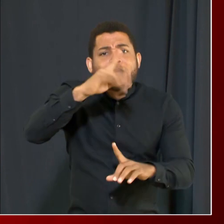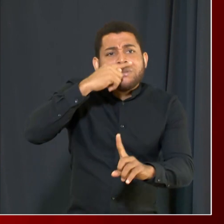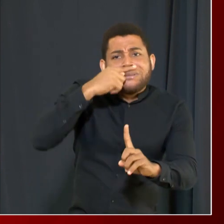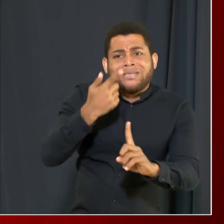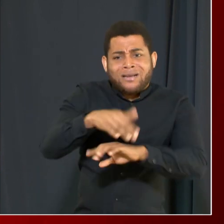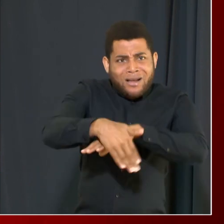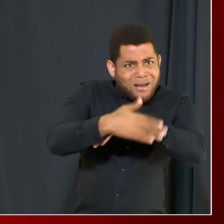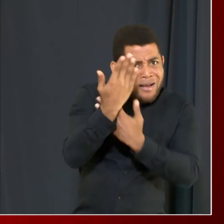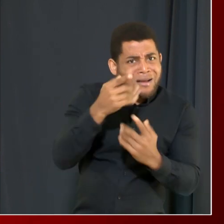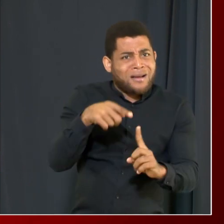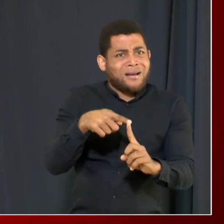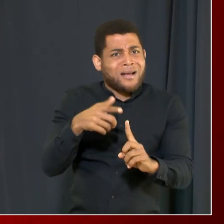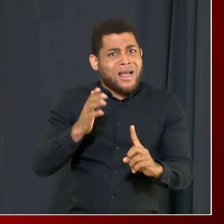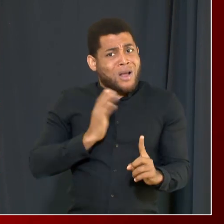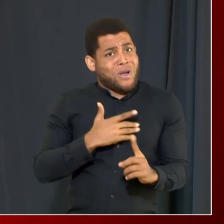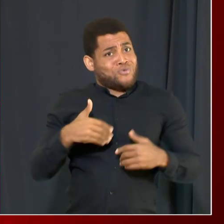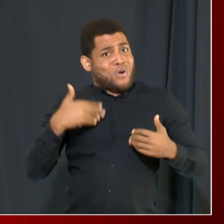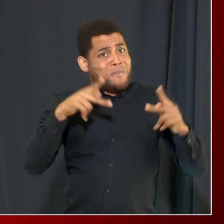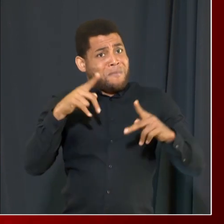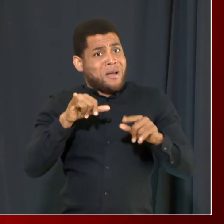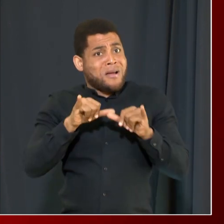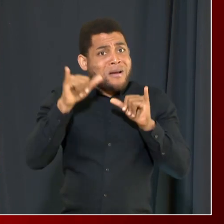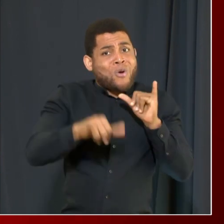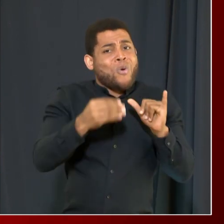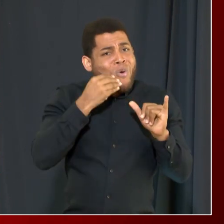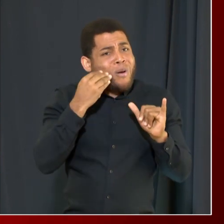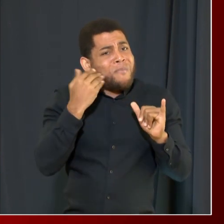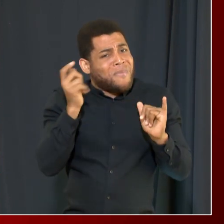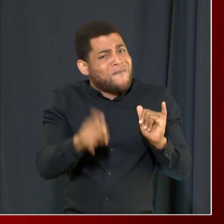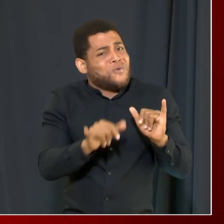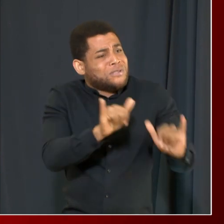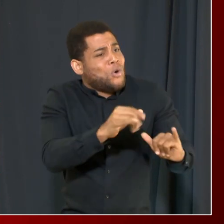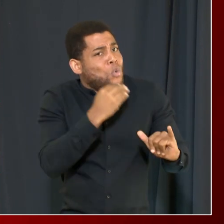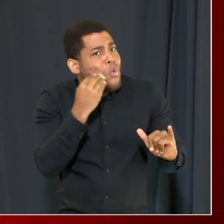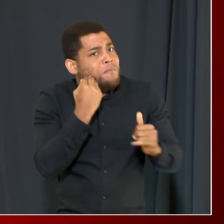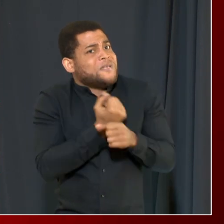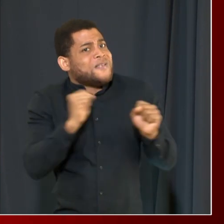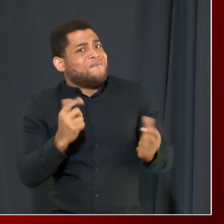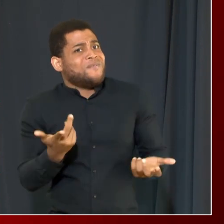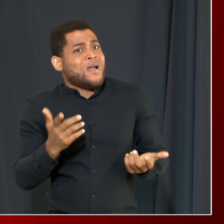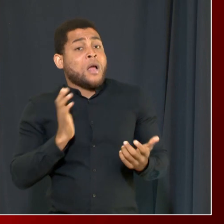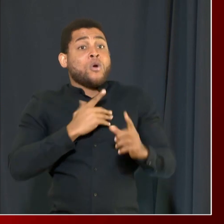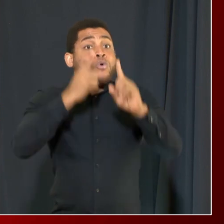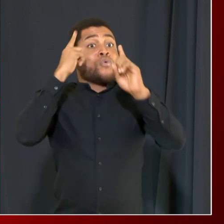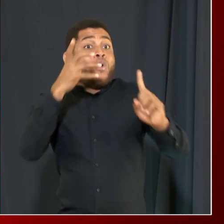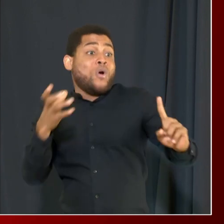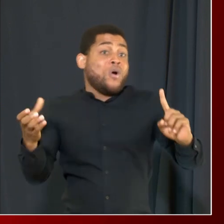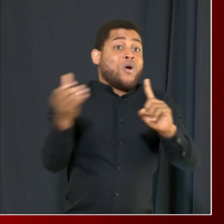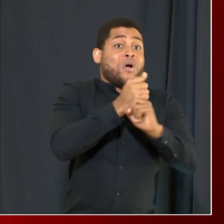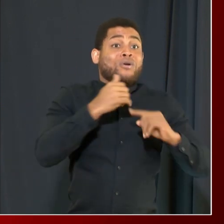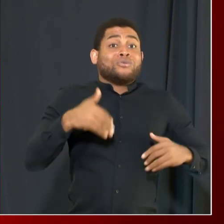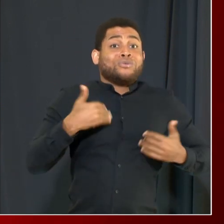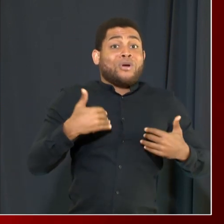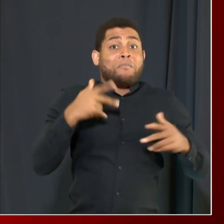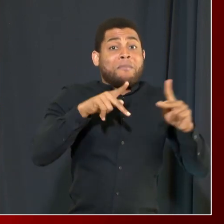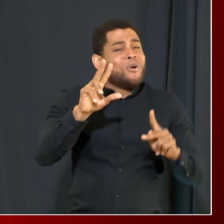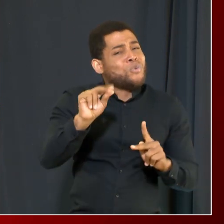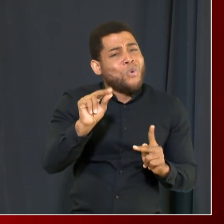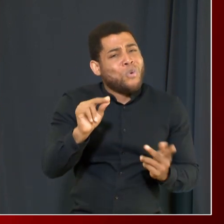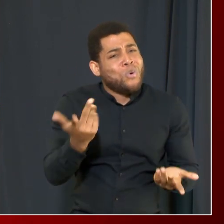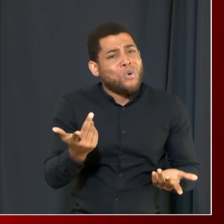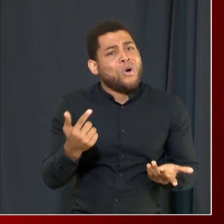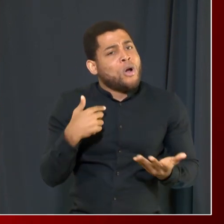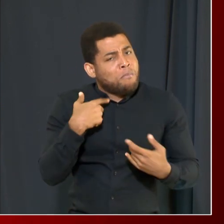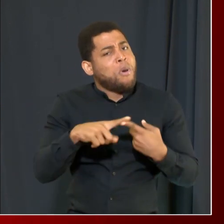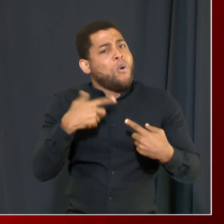home during overnight hours. Our goal isn't to arrest our young people, but we want to ensure the safety of our youth here